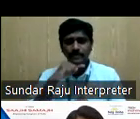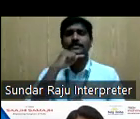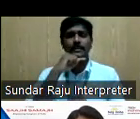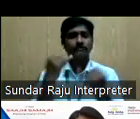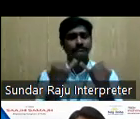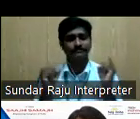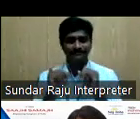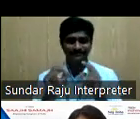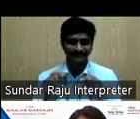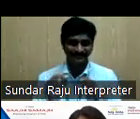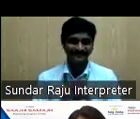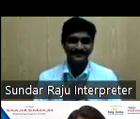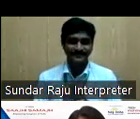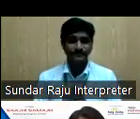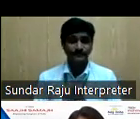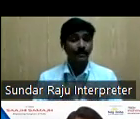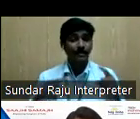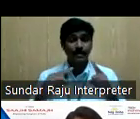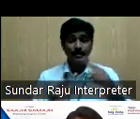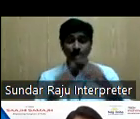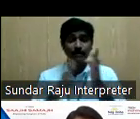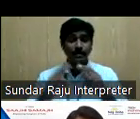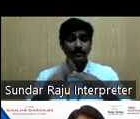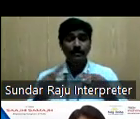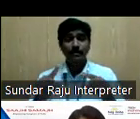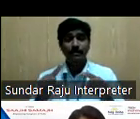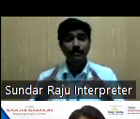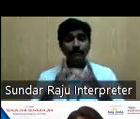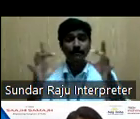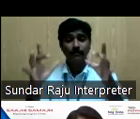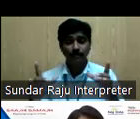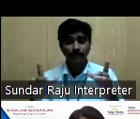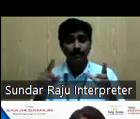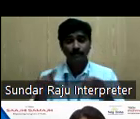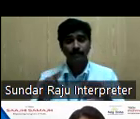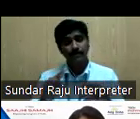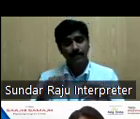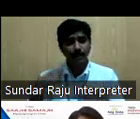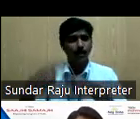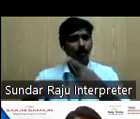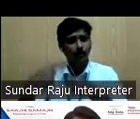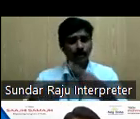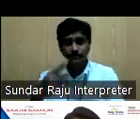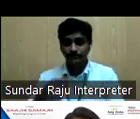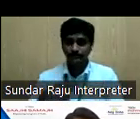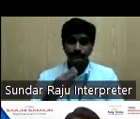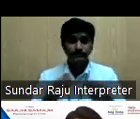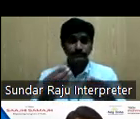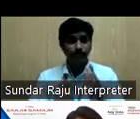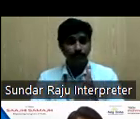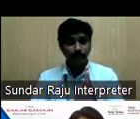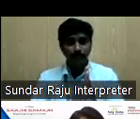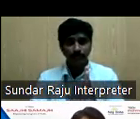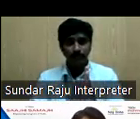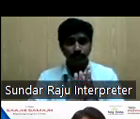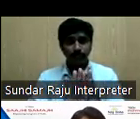Mahindra Foundation has always valued and recognized the role of parents or caregivers in the development and